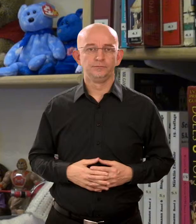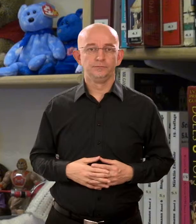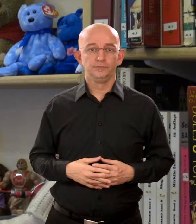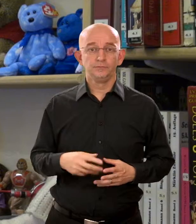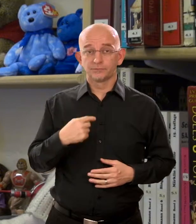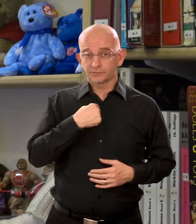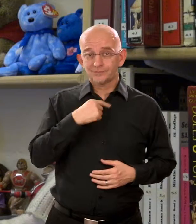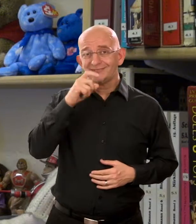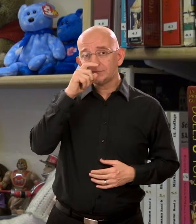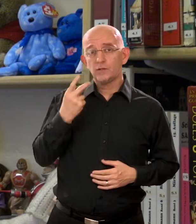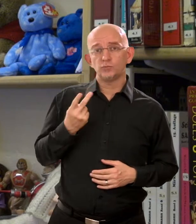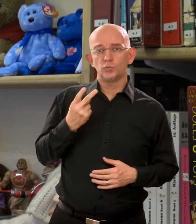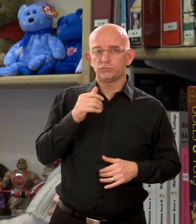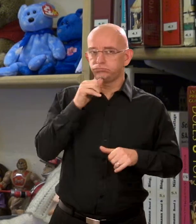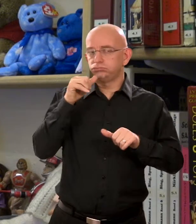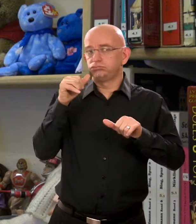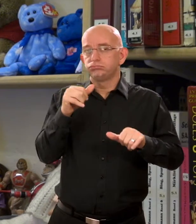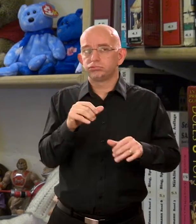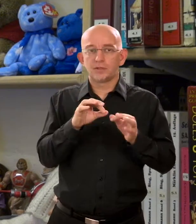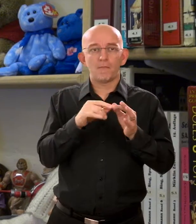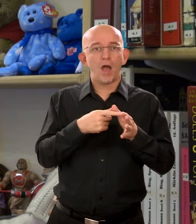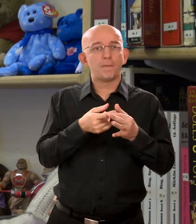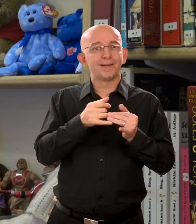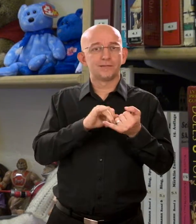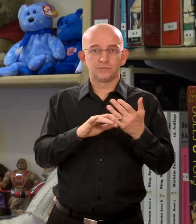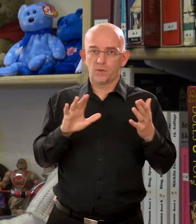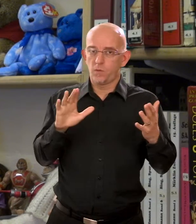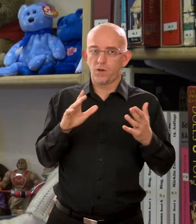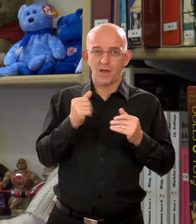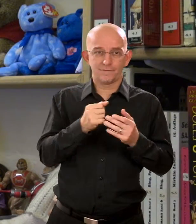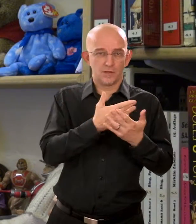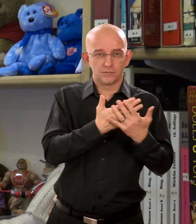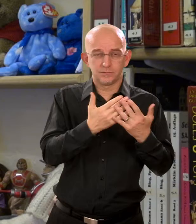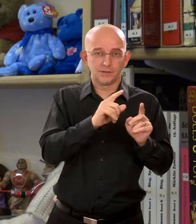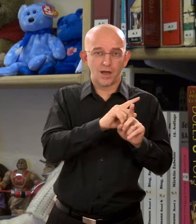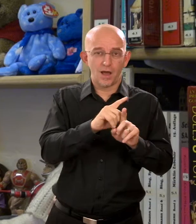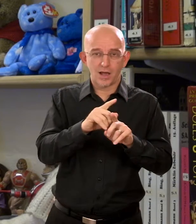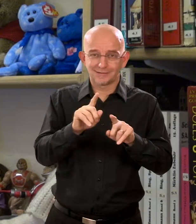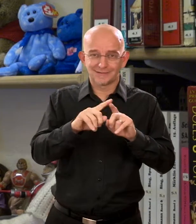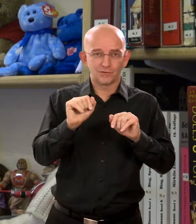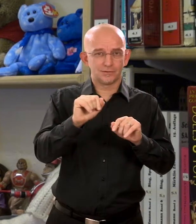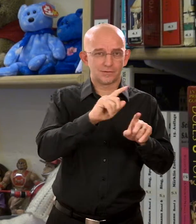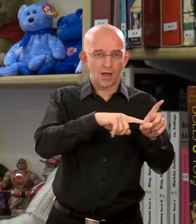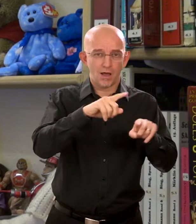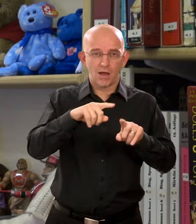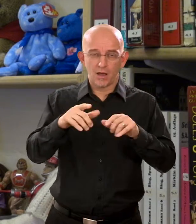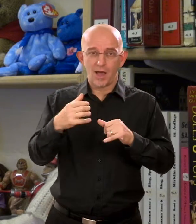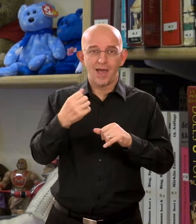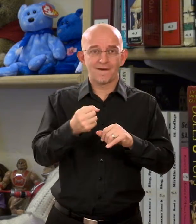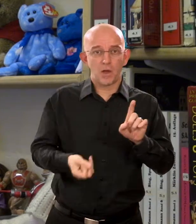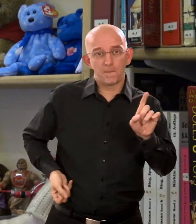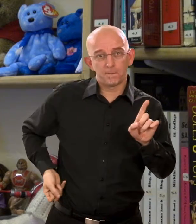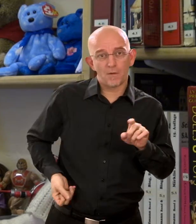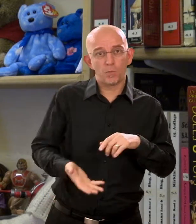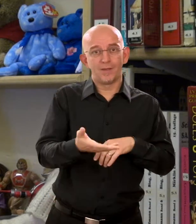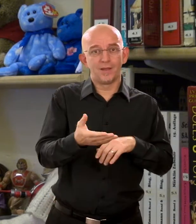Me and my sister were both quite big fans of Barbies, and we've still got a large collection of Barbies, and of different varieties. I had a